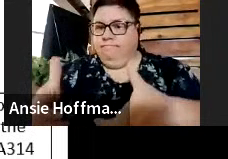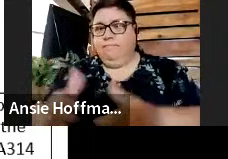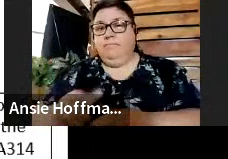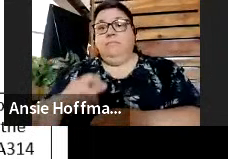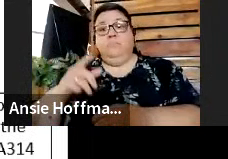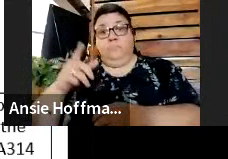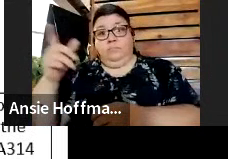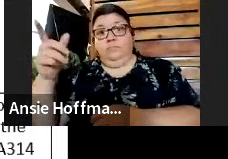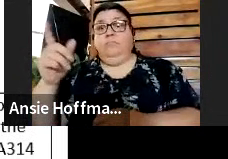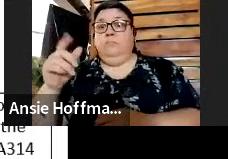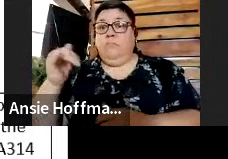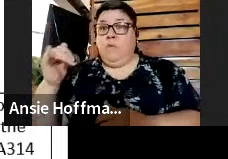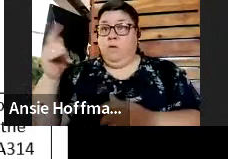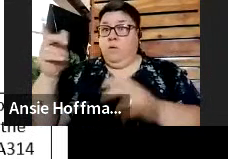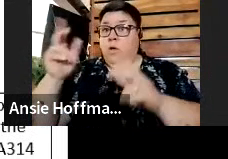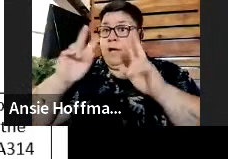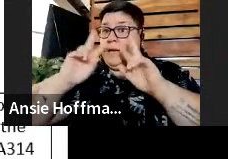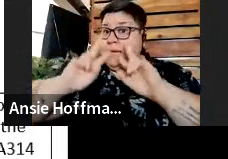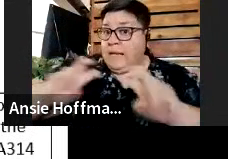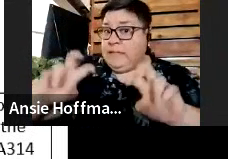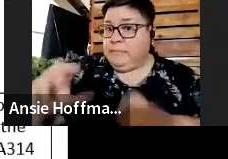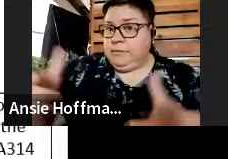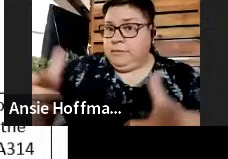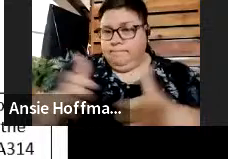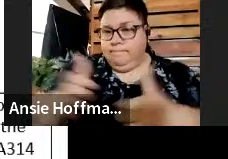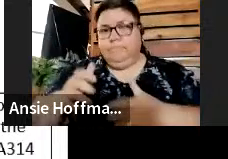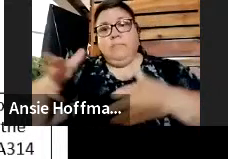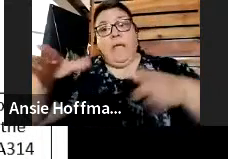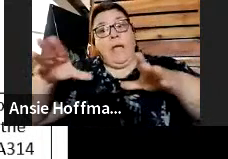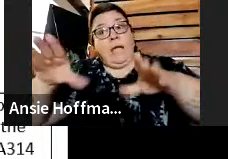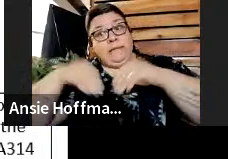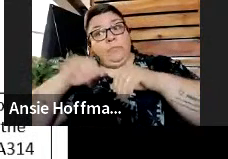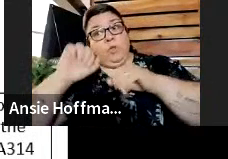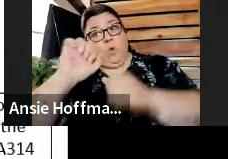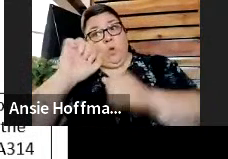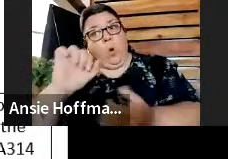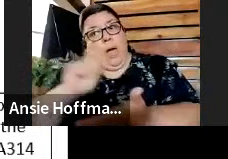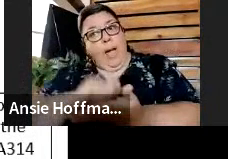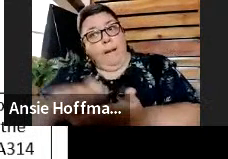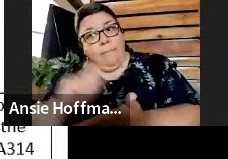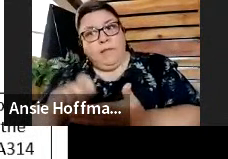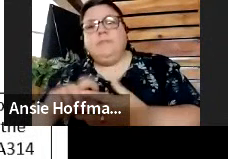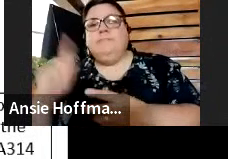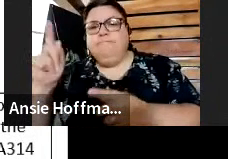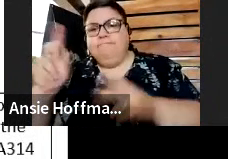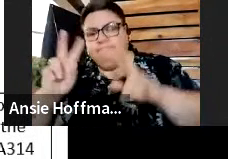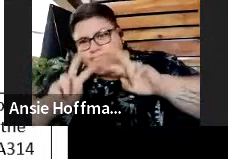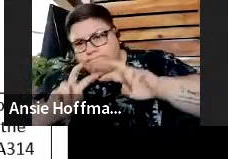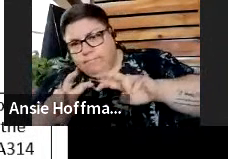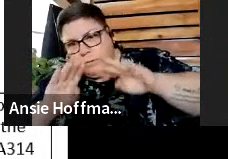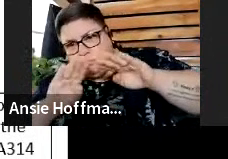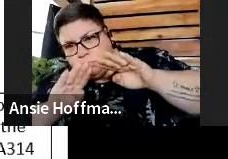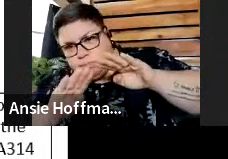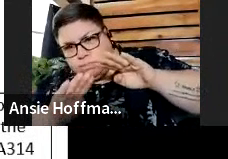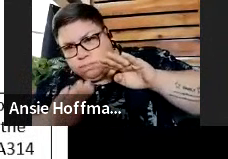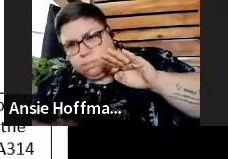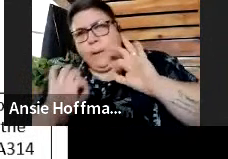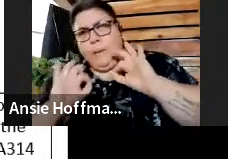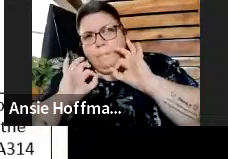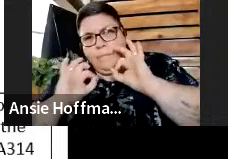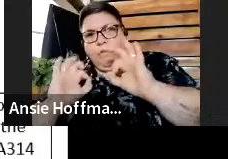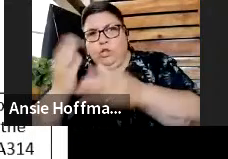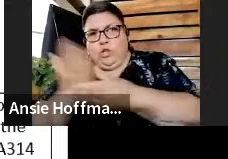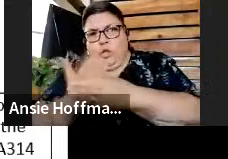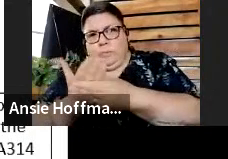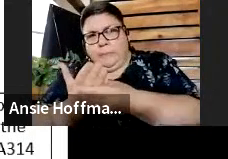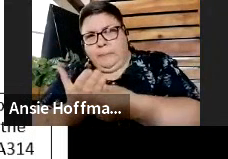receives your application, they will check this application to ensure that all the required information is included in your